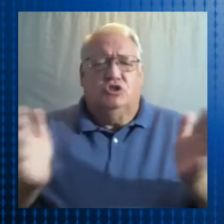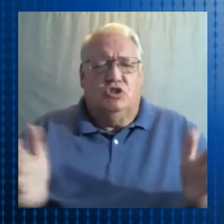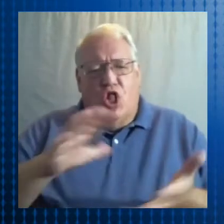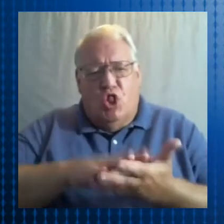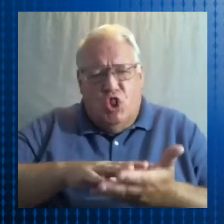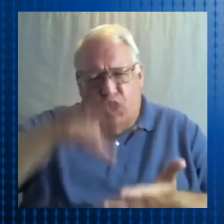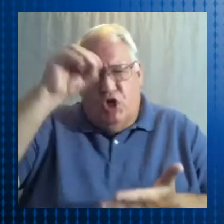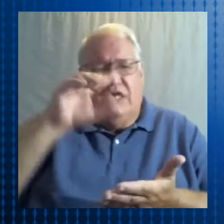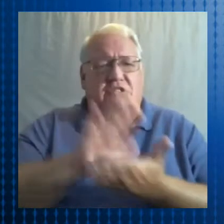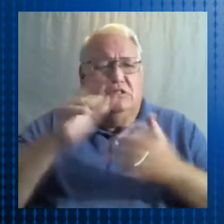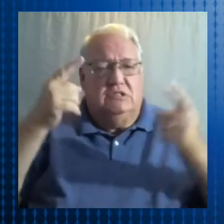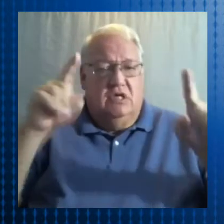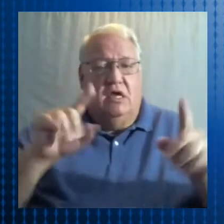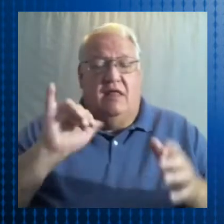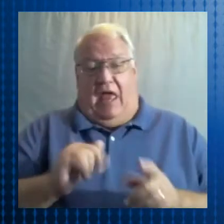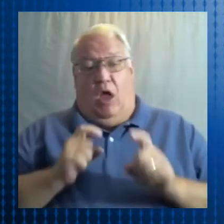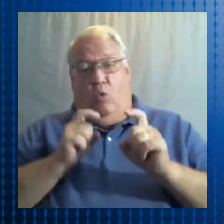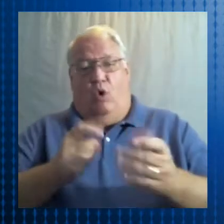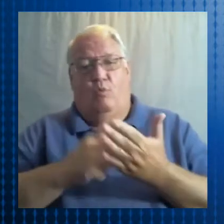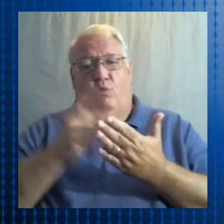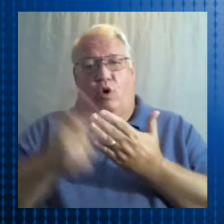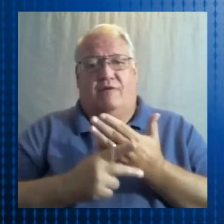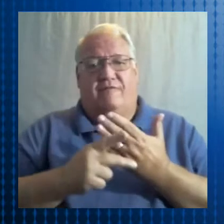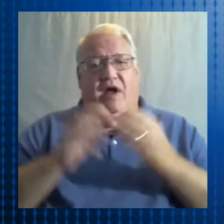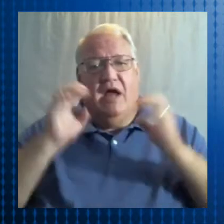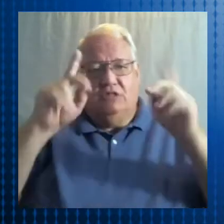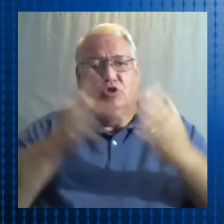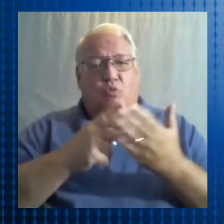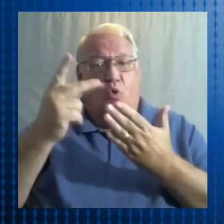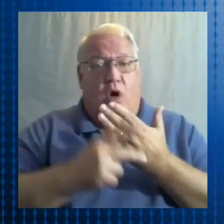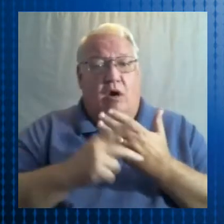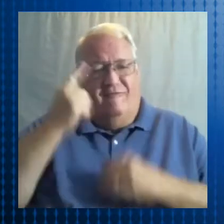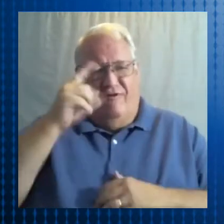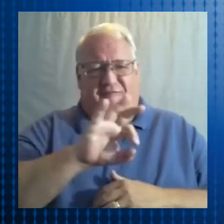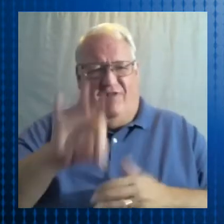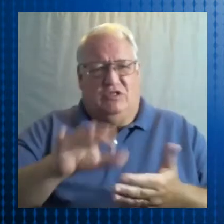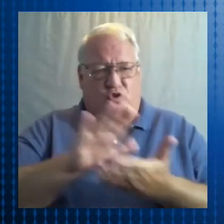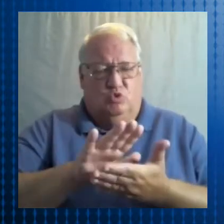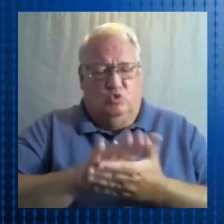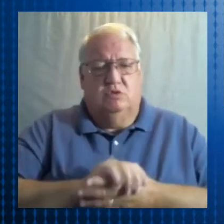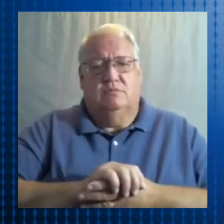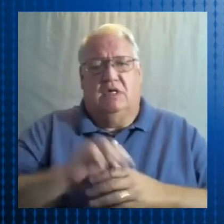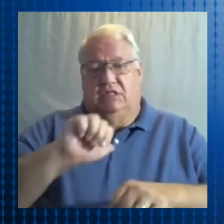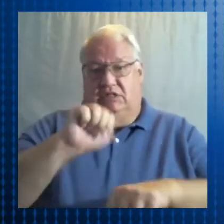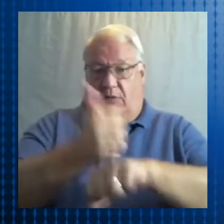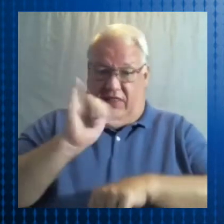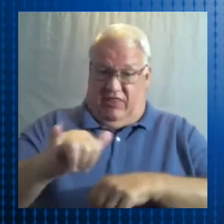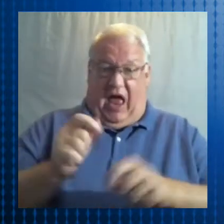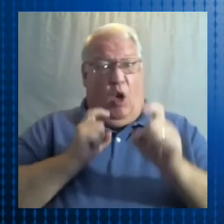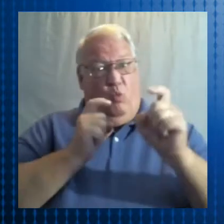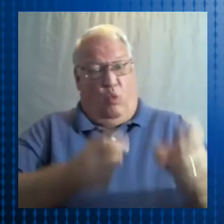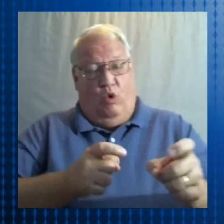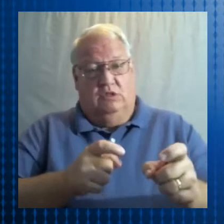The awards are a program of the Education Foundation for Flint Community Schools. In establishing the awards, the Education